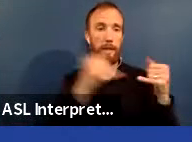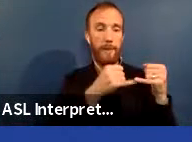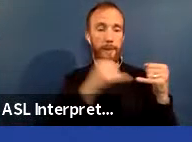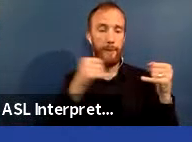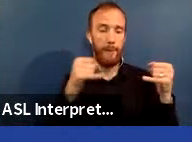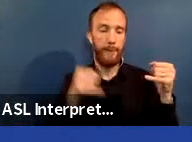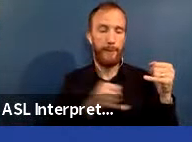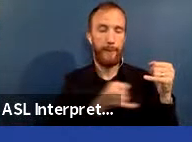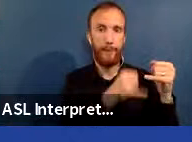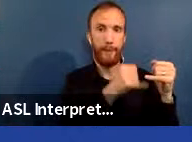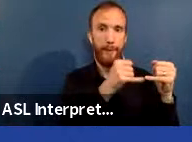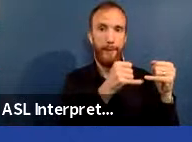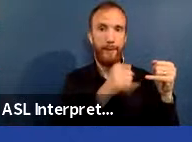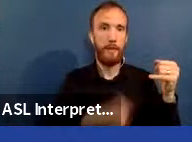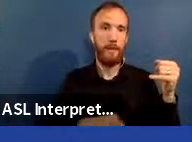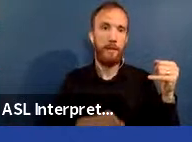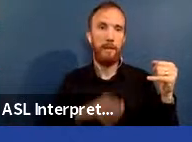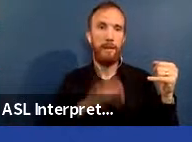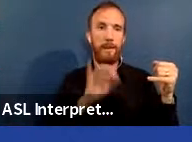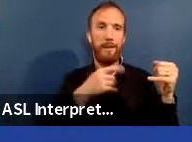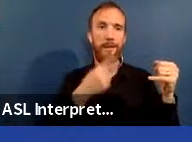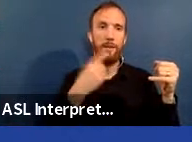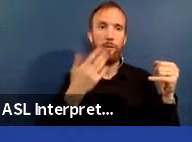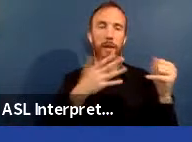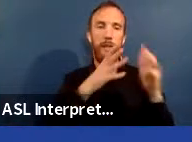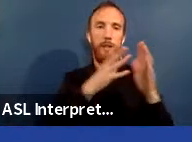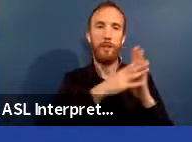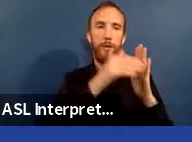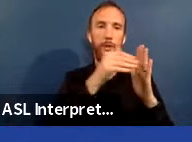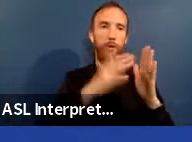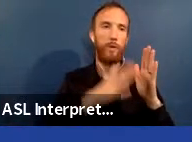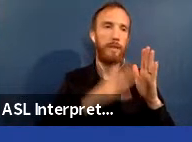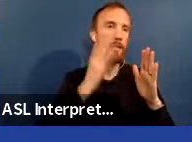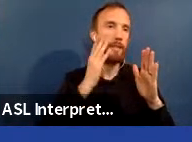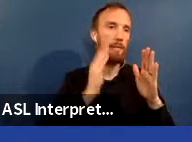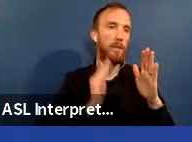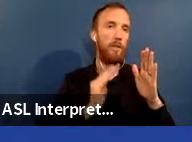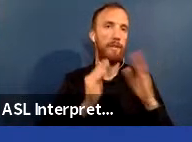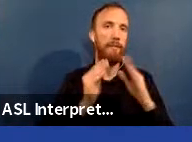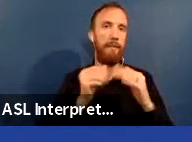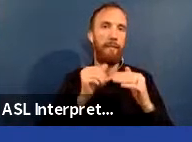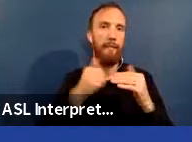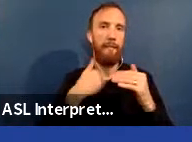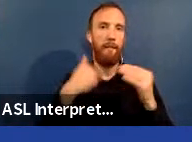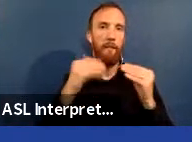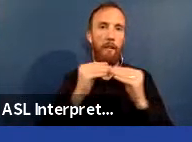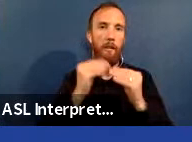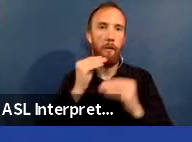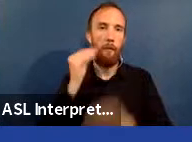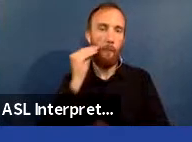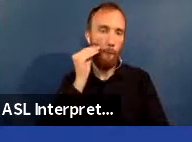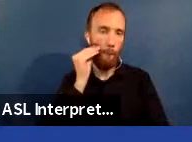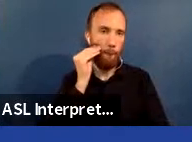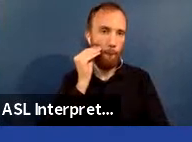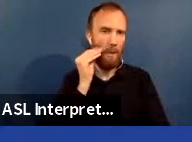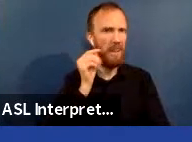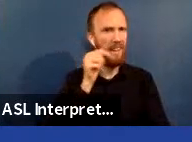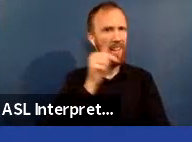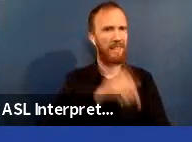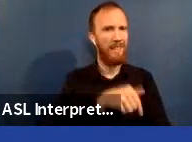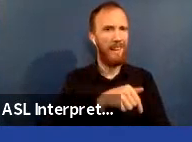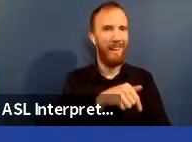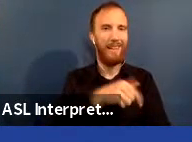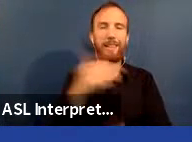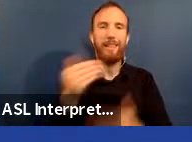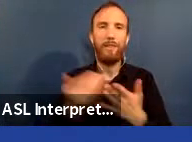blue highlighting this indicator of students experiencing homelessness. So based on your feedback last year, we added this